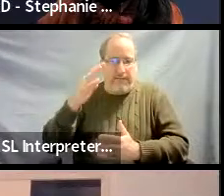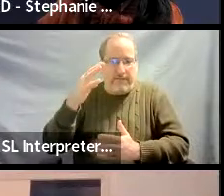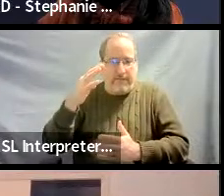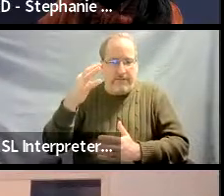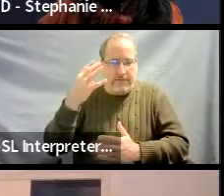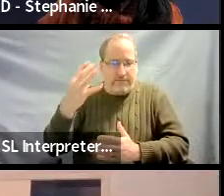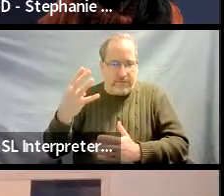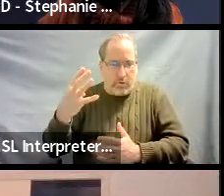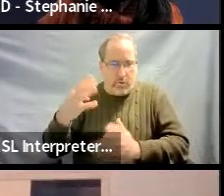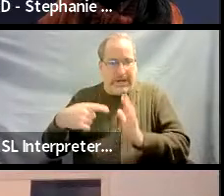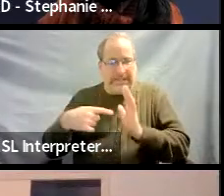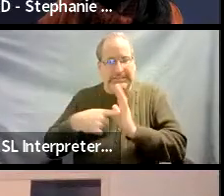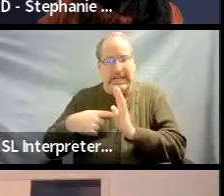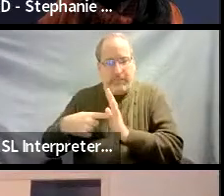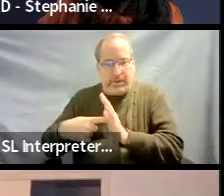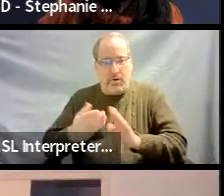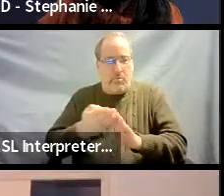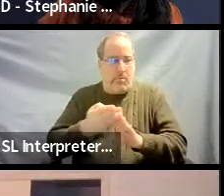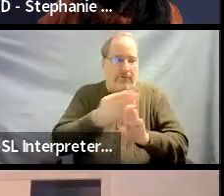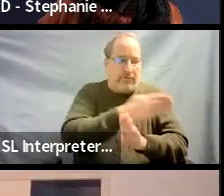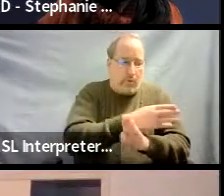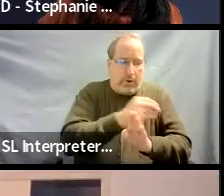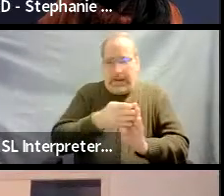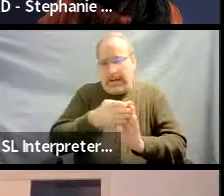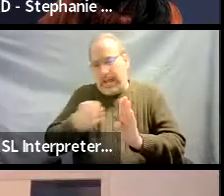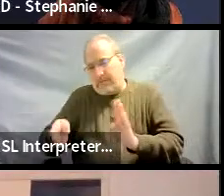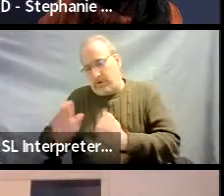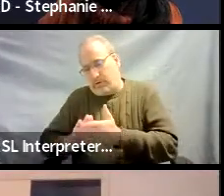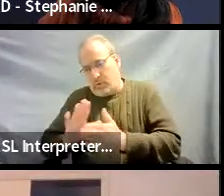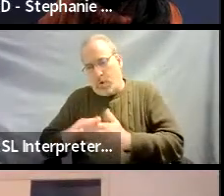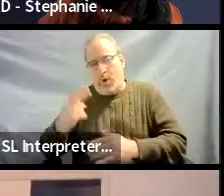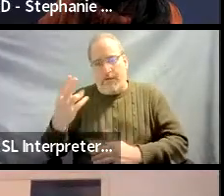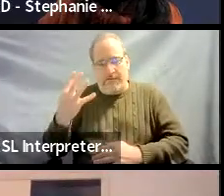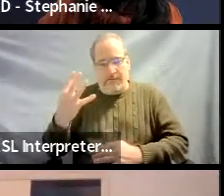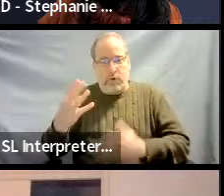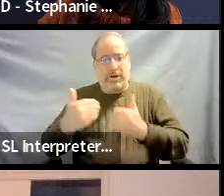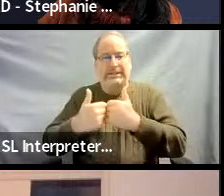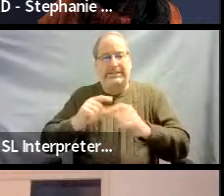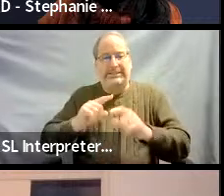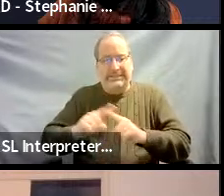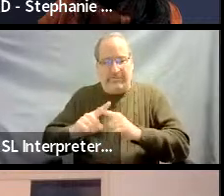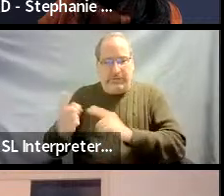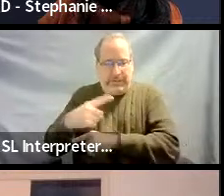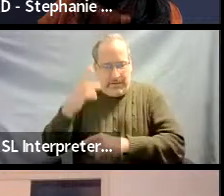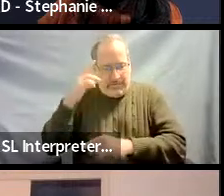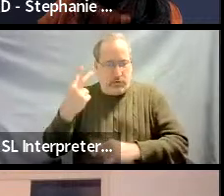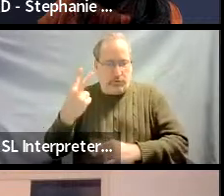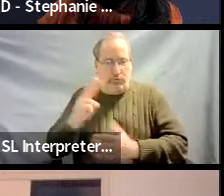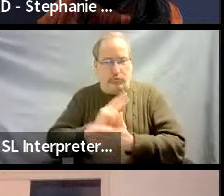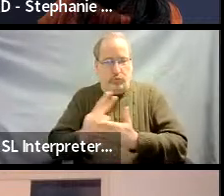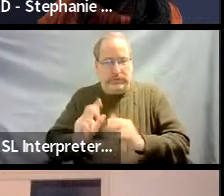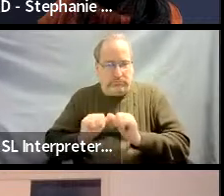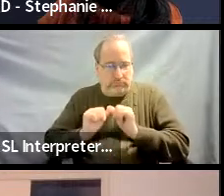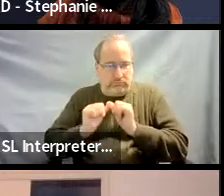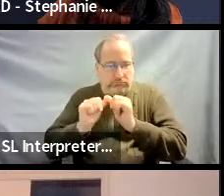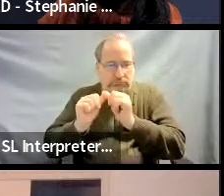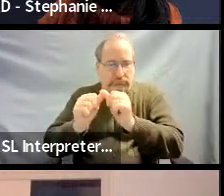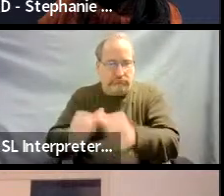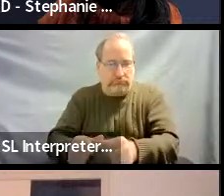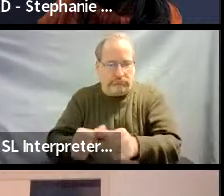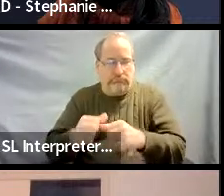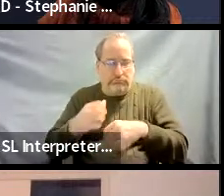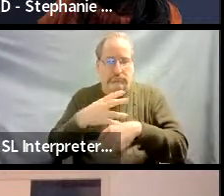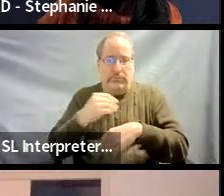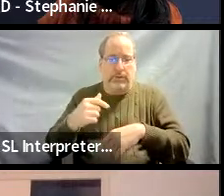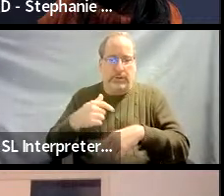samples before and after school on 4 separate days during 2 consecutive weeks. And